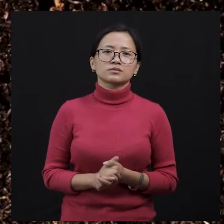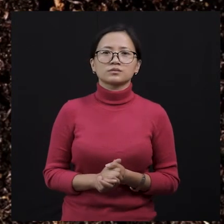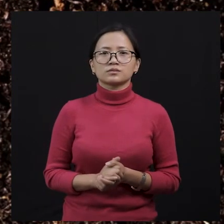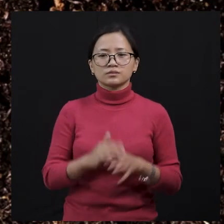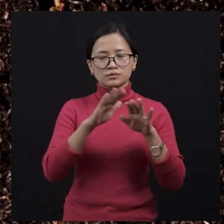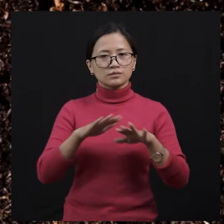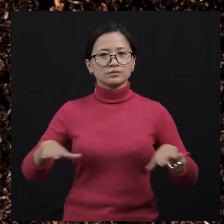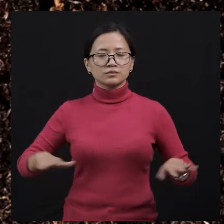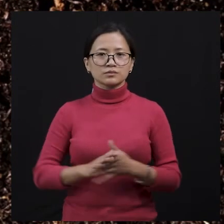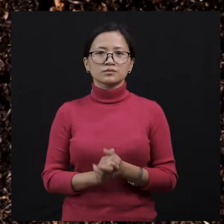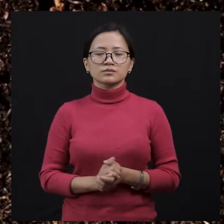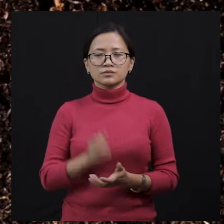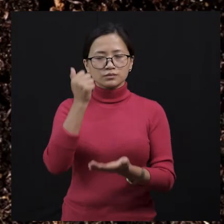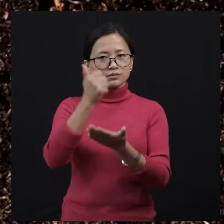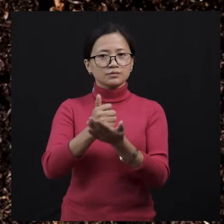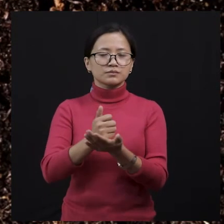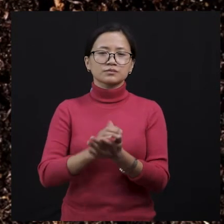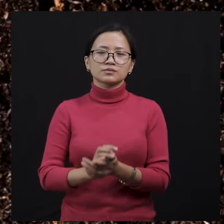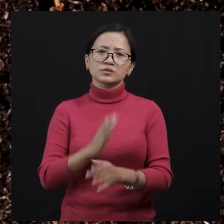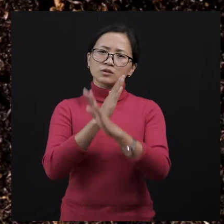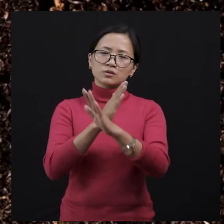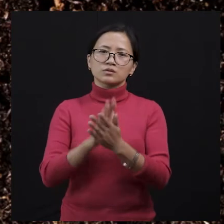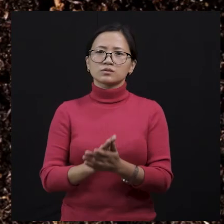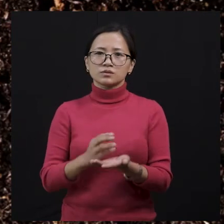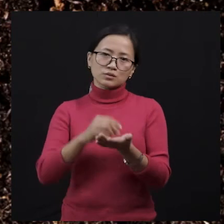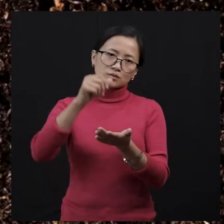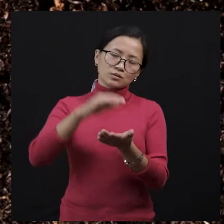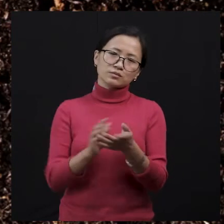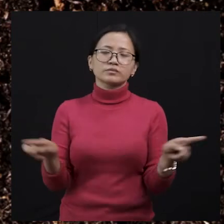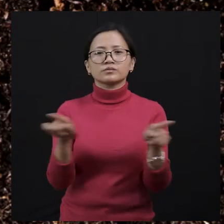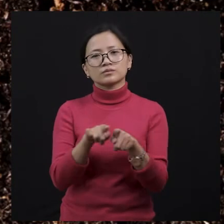So students, we should protect the soil as well.